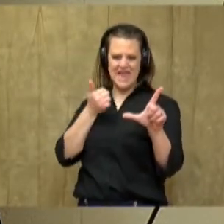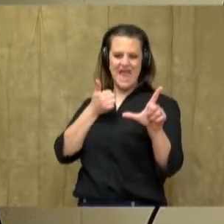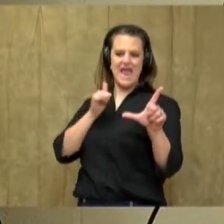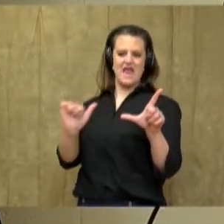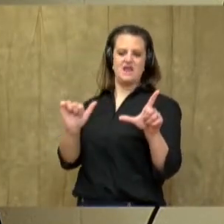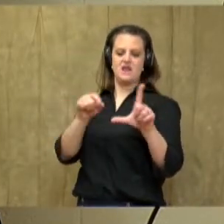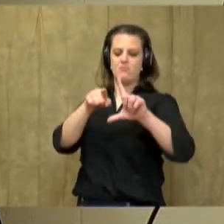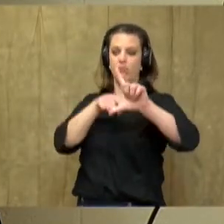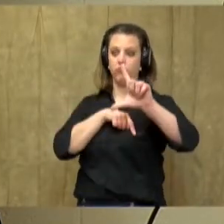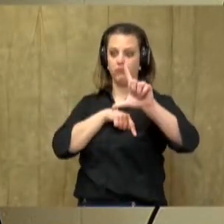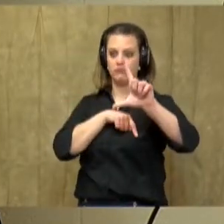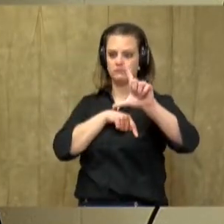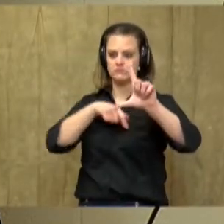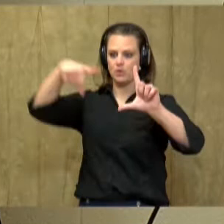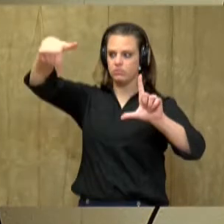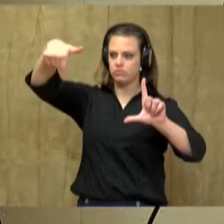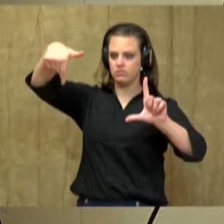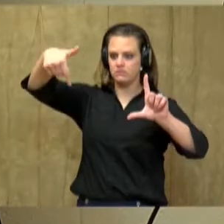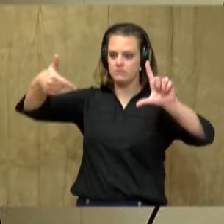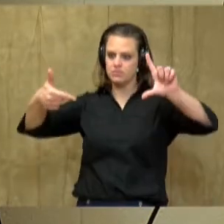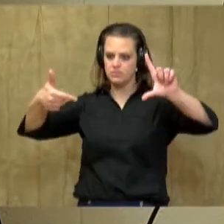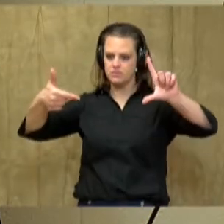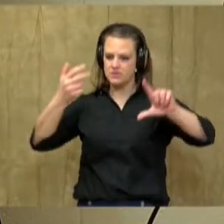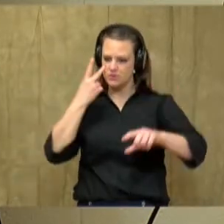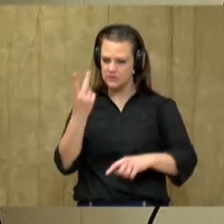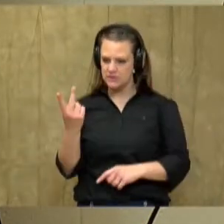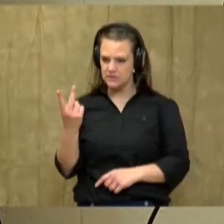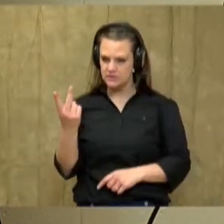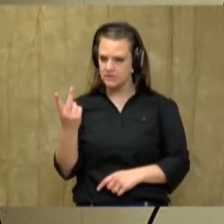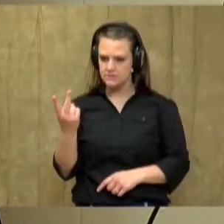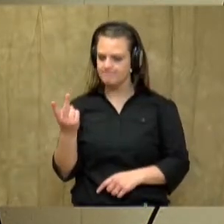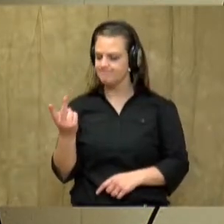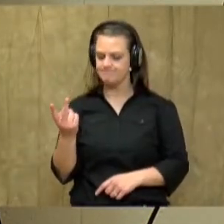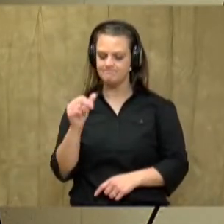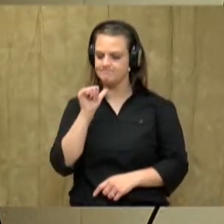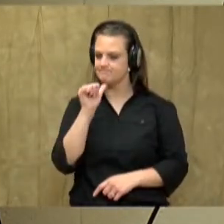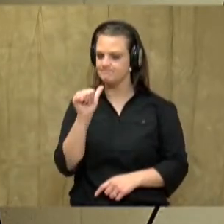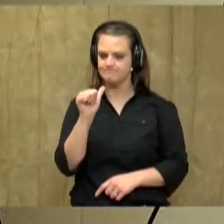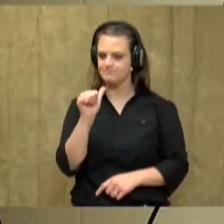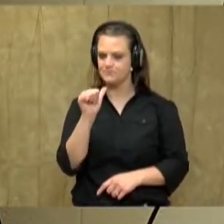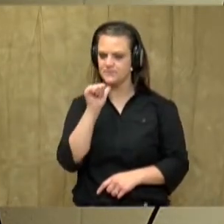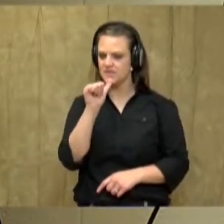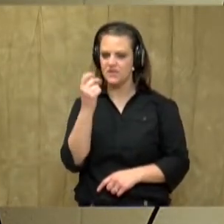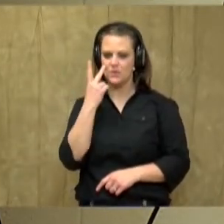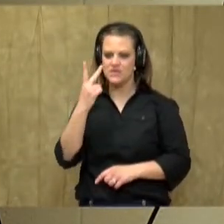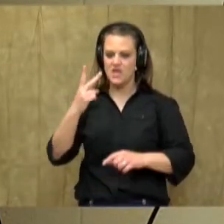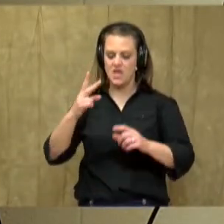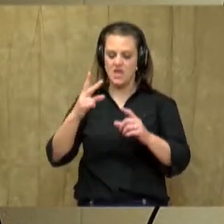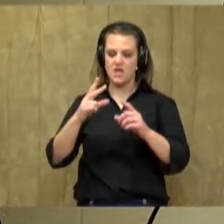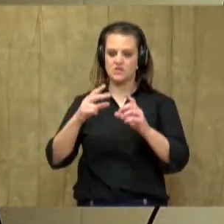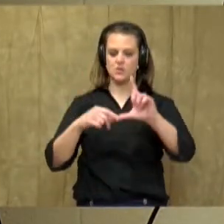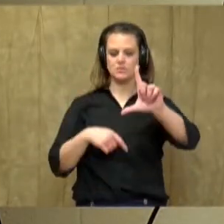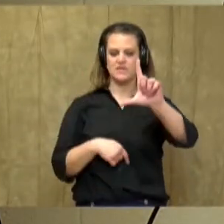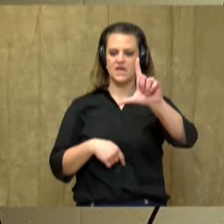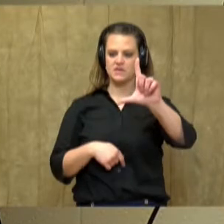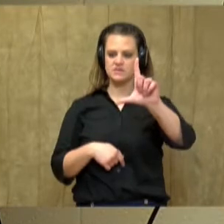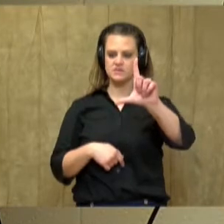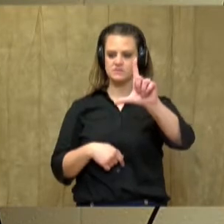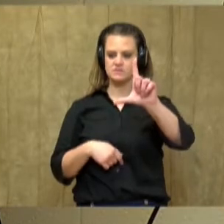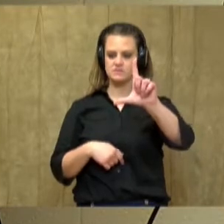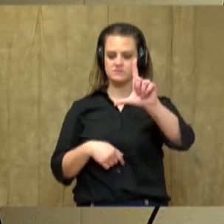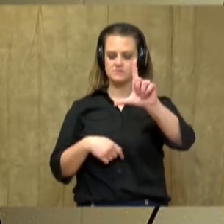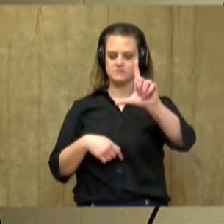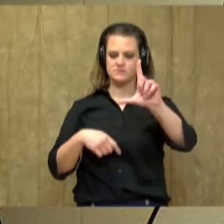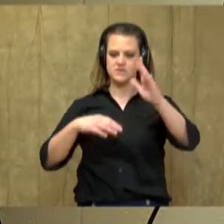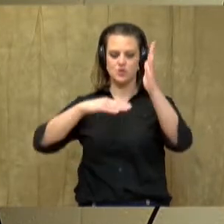No, we don't, do we? What kind of angles do we see in that octagon? They're great big angles. They're larger